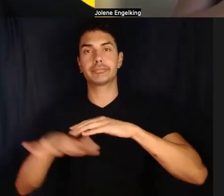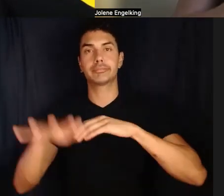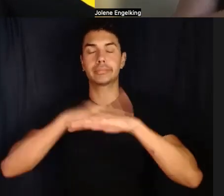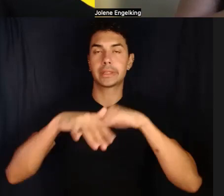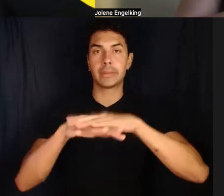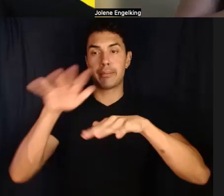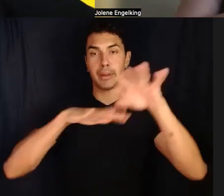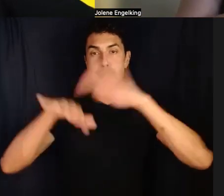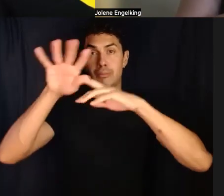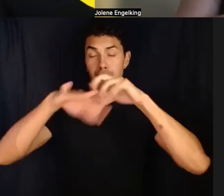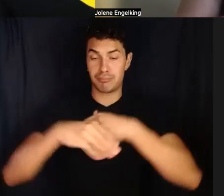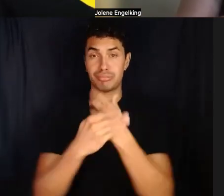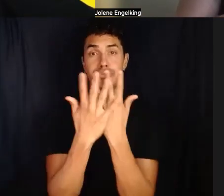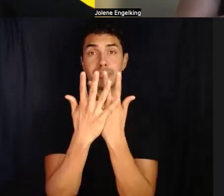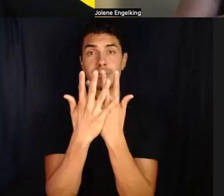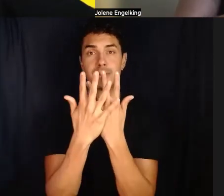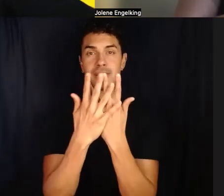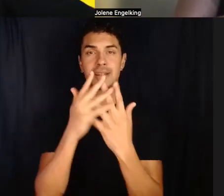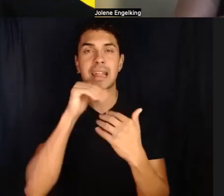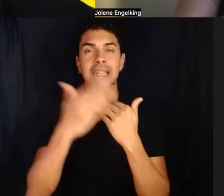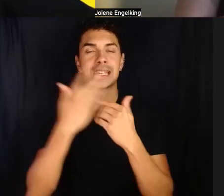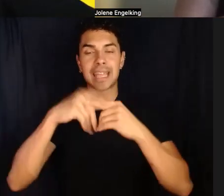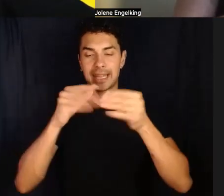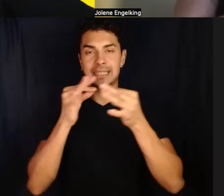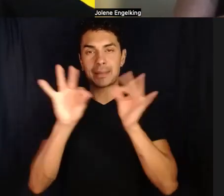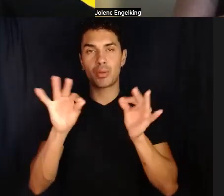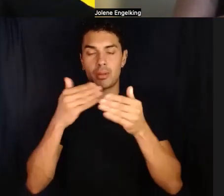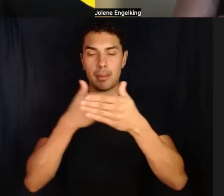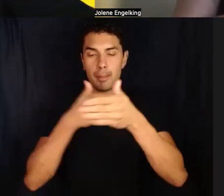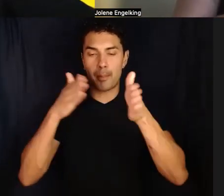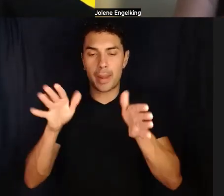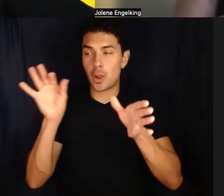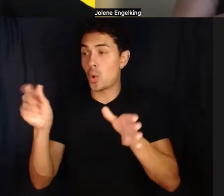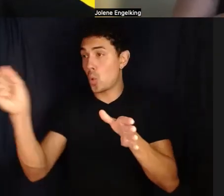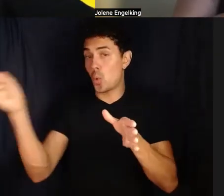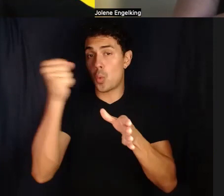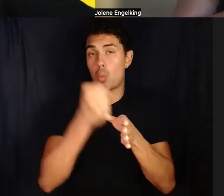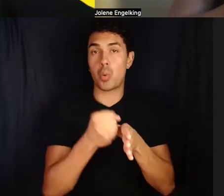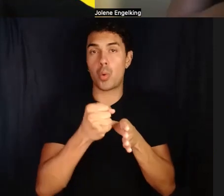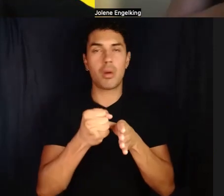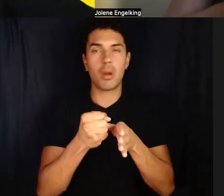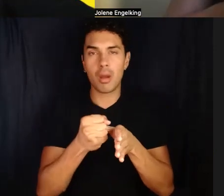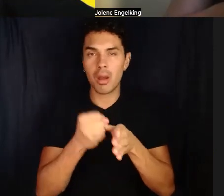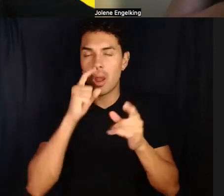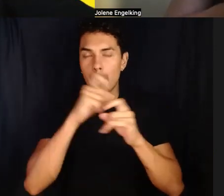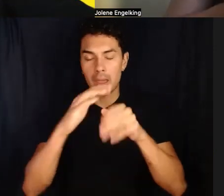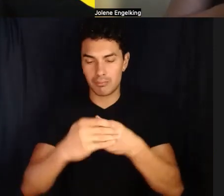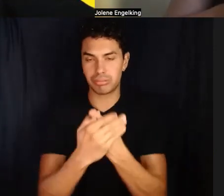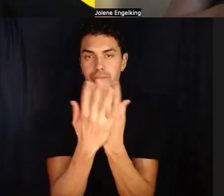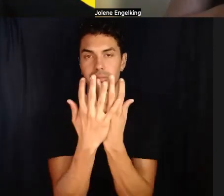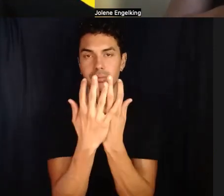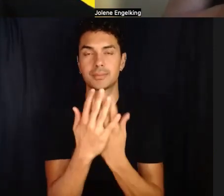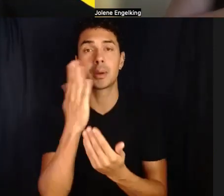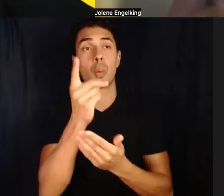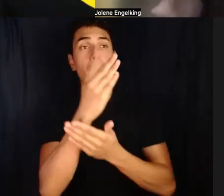them down to like one single box, right? And we're having to, and maybe at certain points, you know, one part of their identity